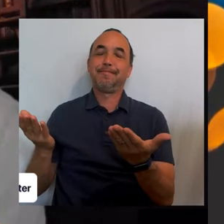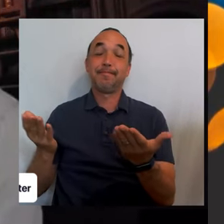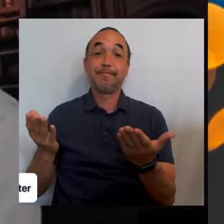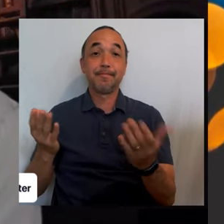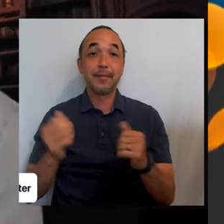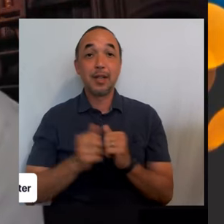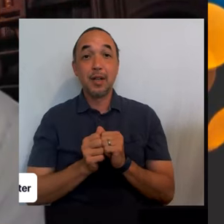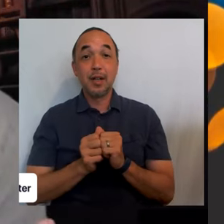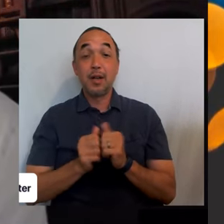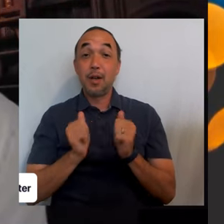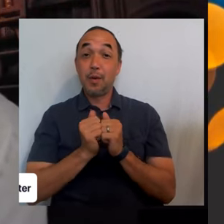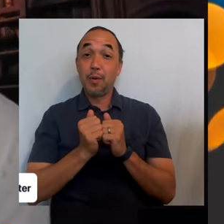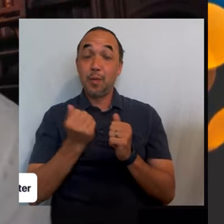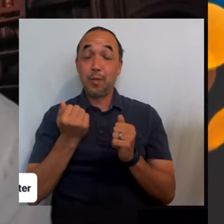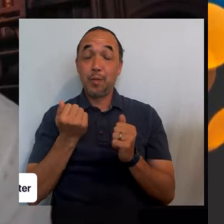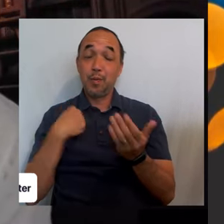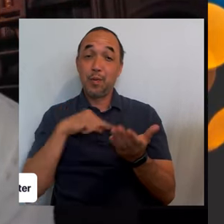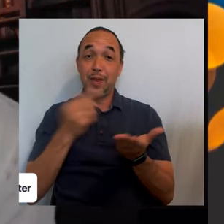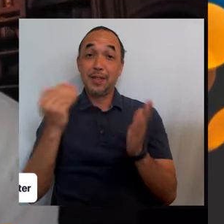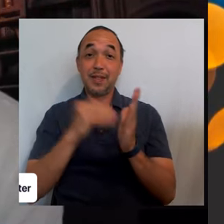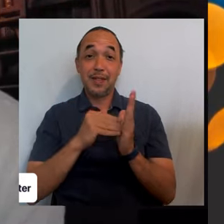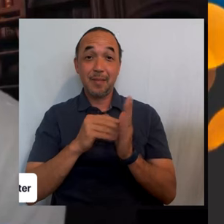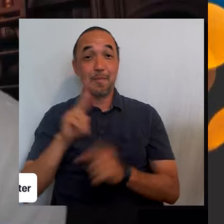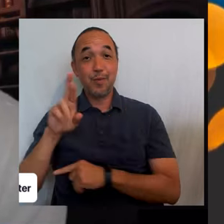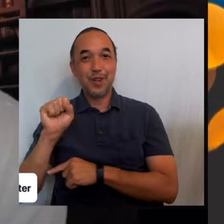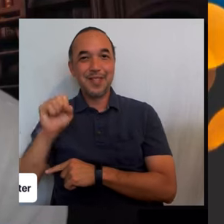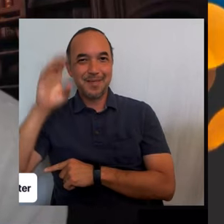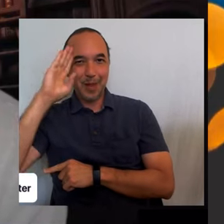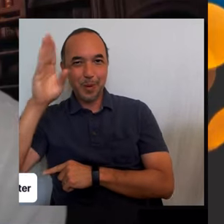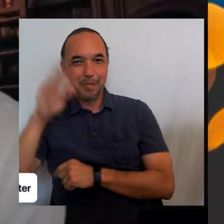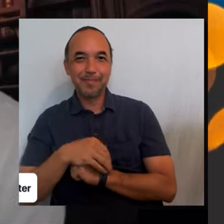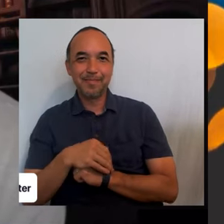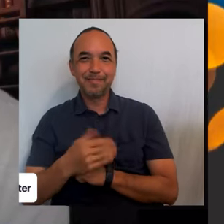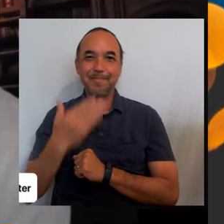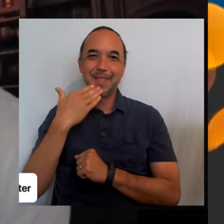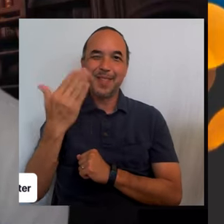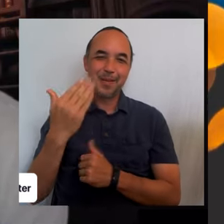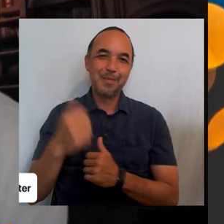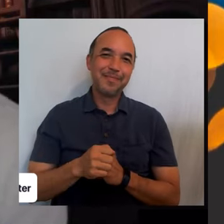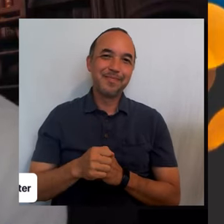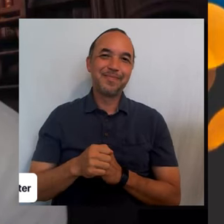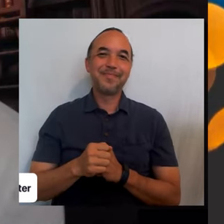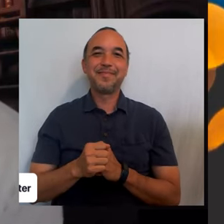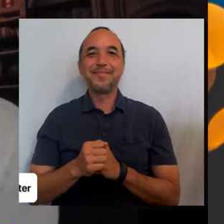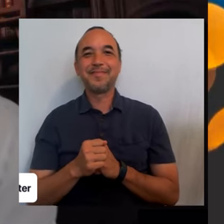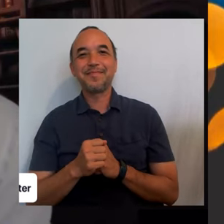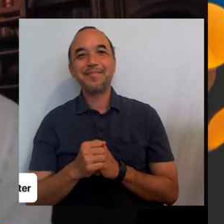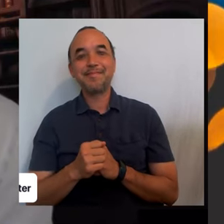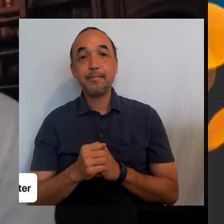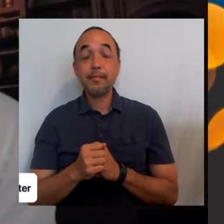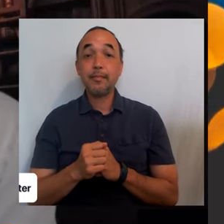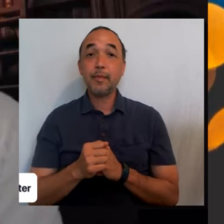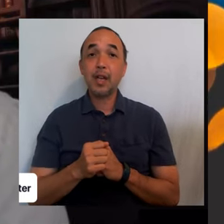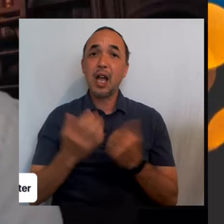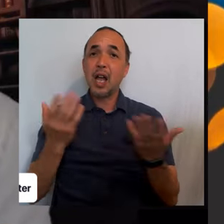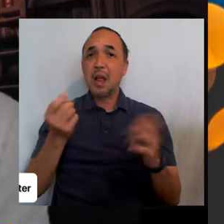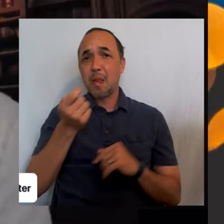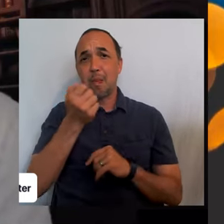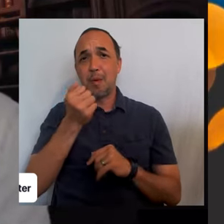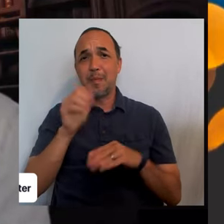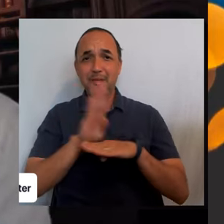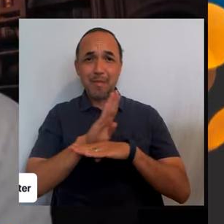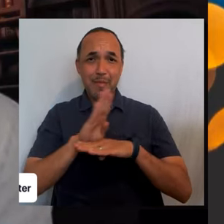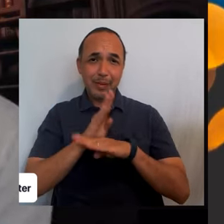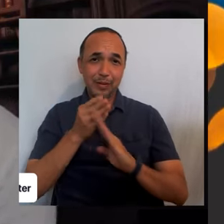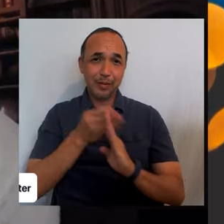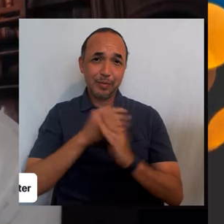always, Berto. Hello, Berto. Thank you for being here. Just a few orders of housekeeping before we get